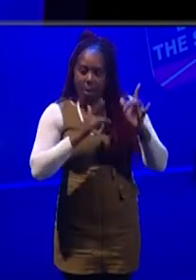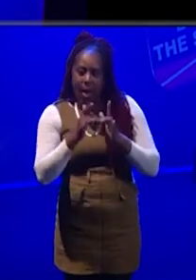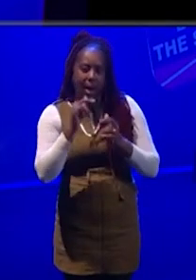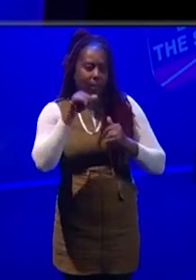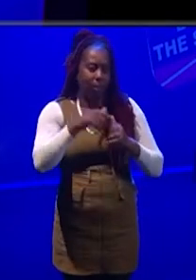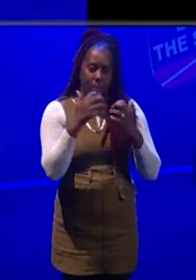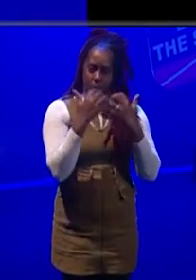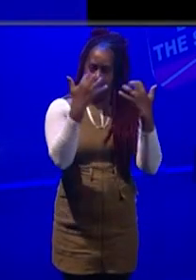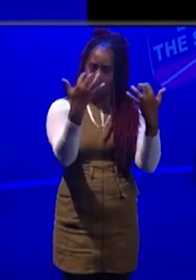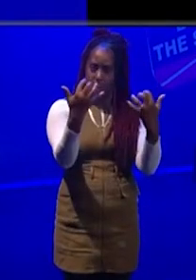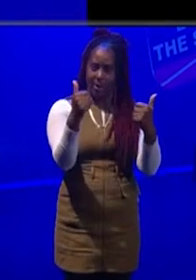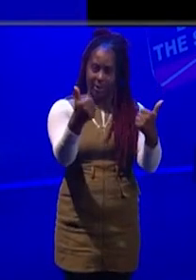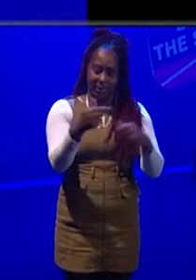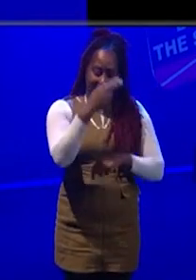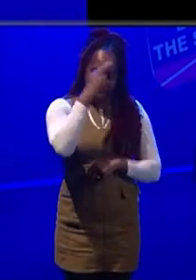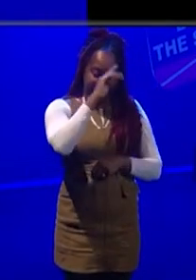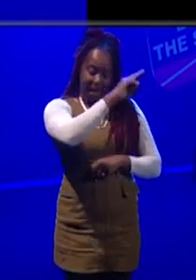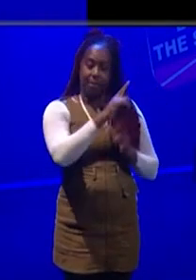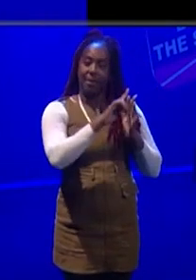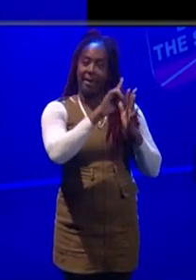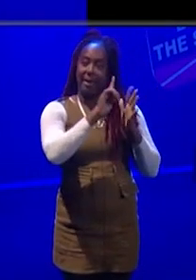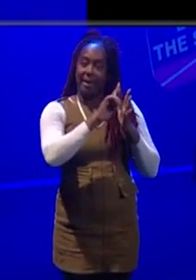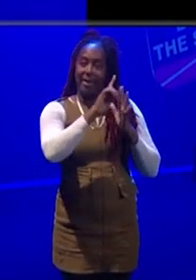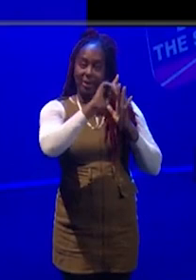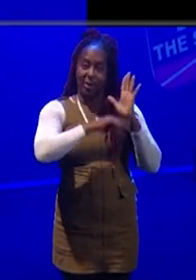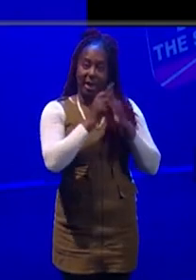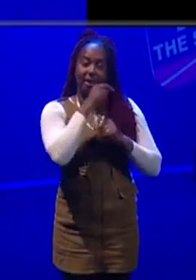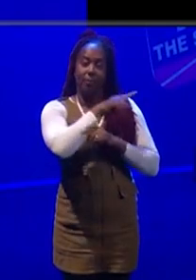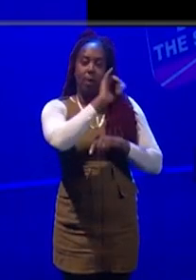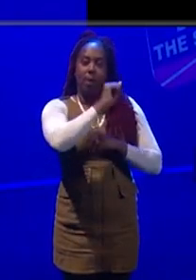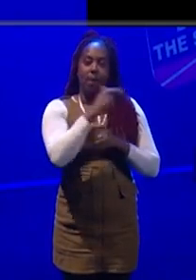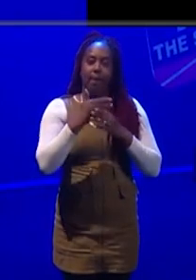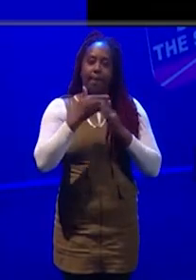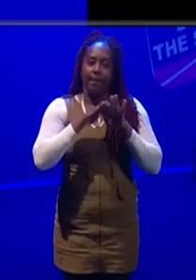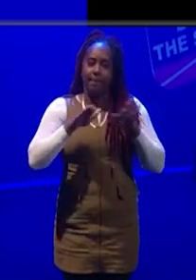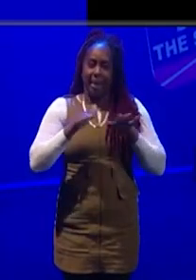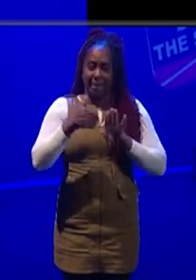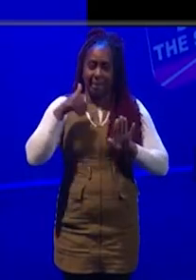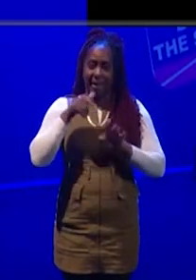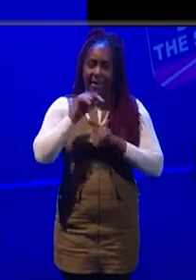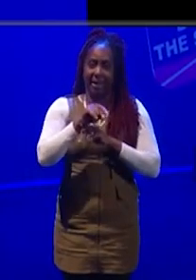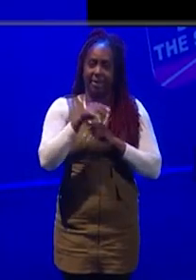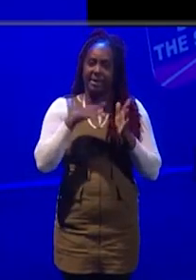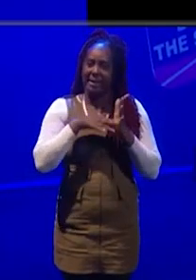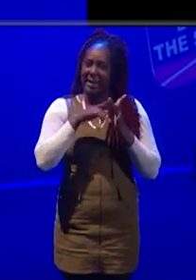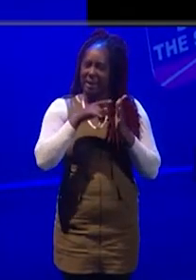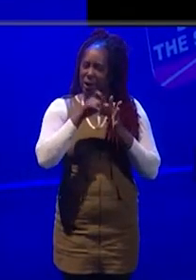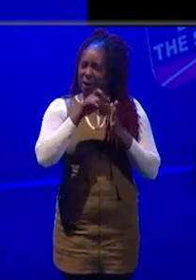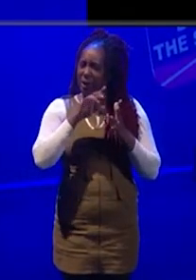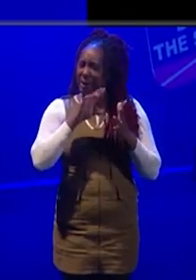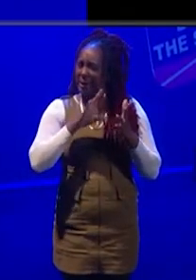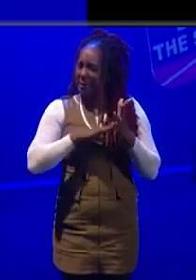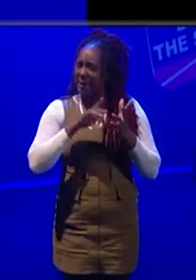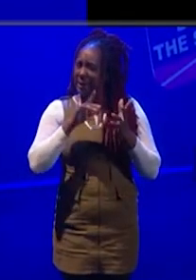in person. My name is EJ. I'm from Backstage Niche. Backstage Niche is a community